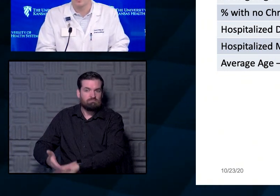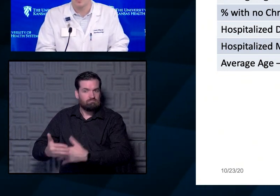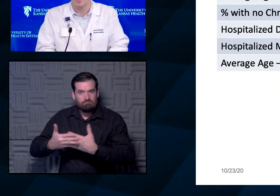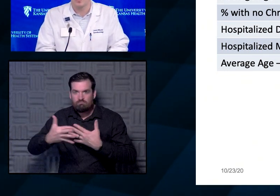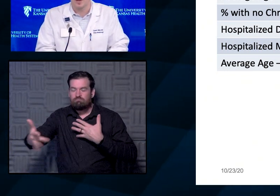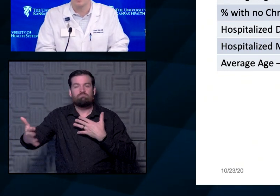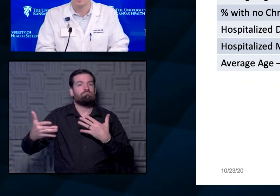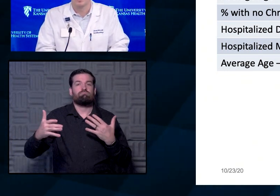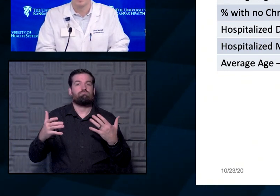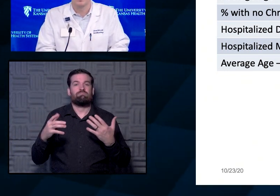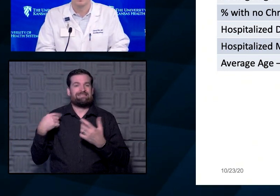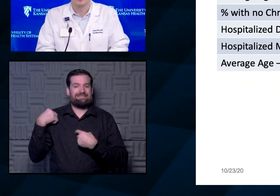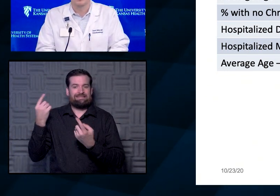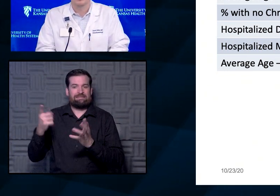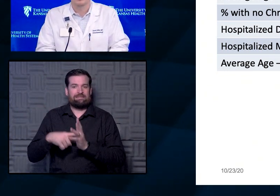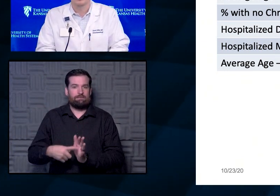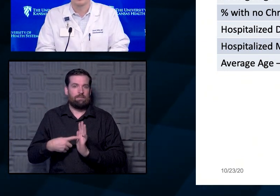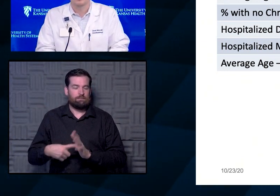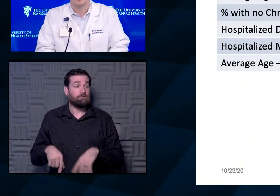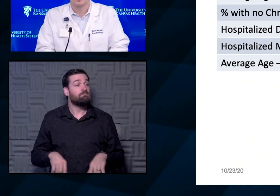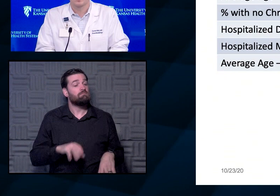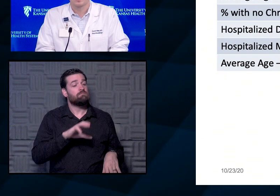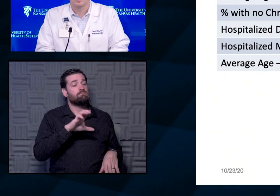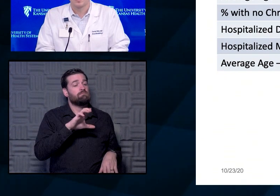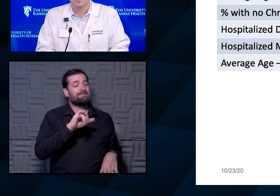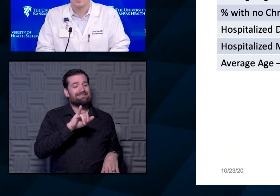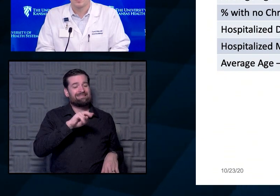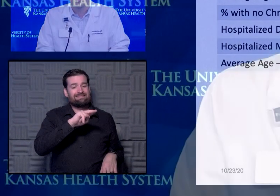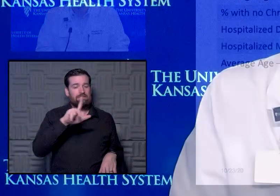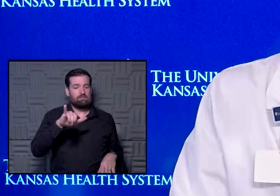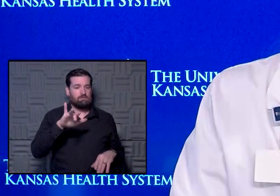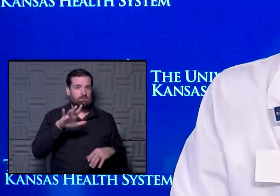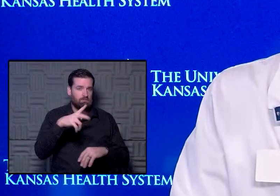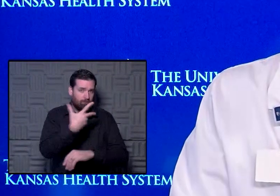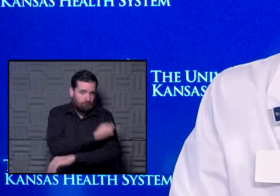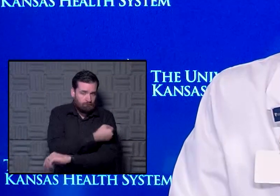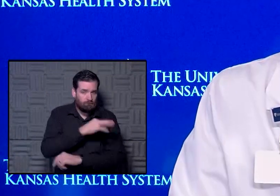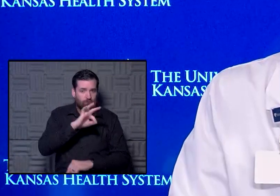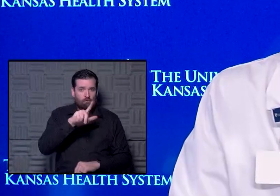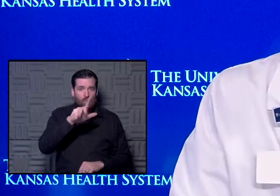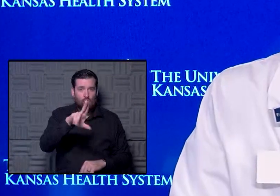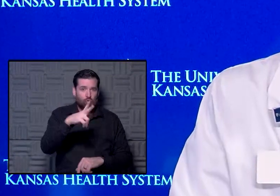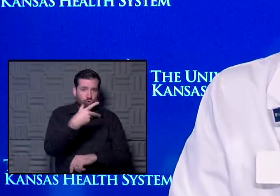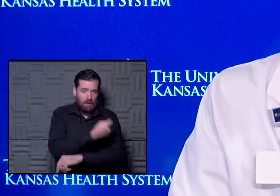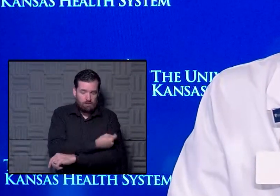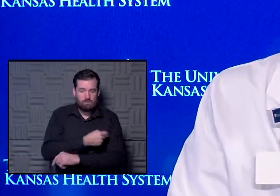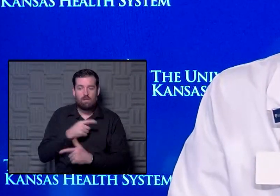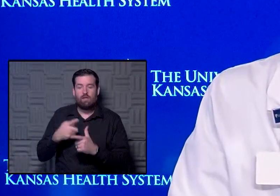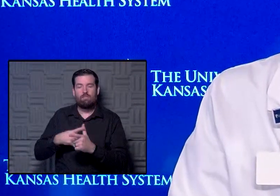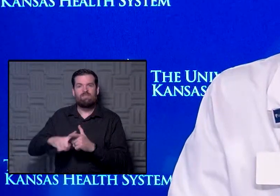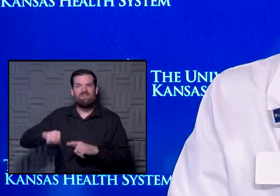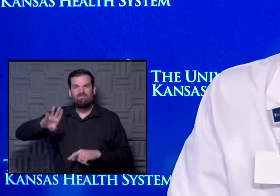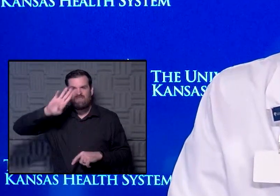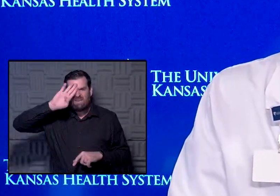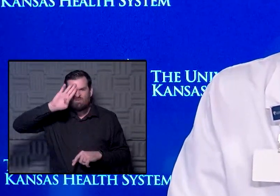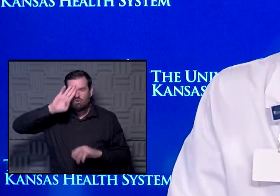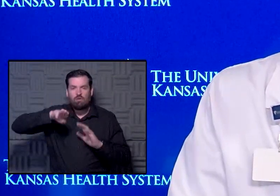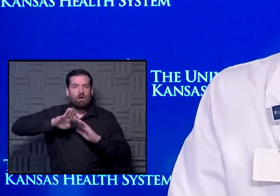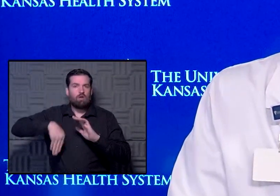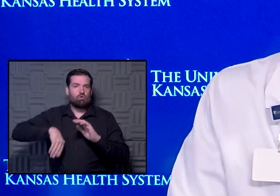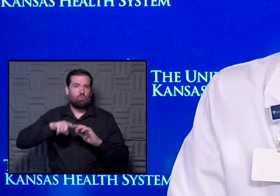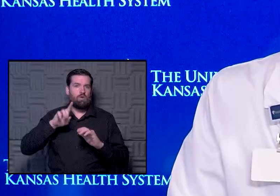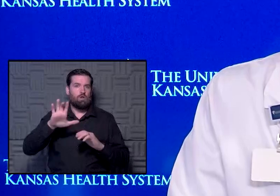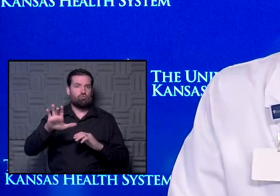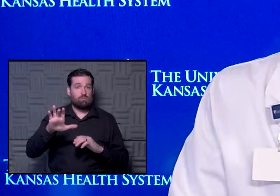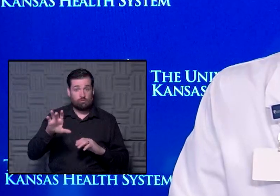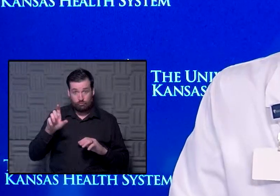diagnosis or their symptom onset. Cindy got a flu shot, and then not too long after, she got a fever that was under 100. She